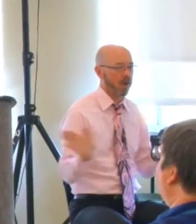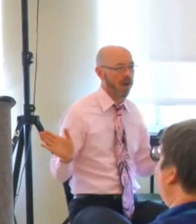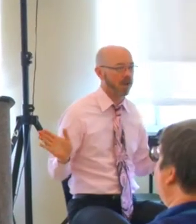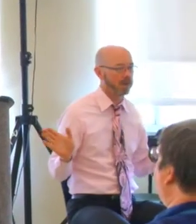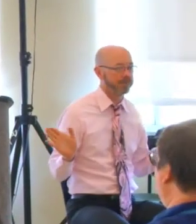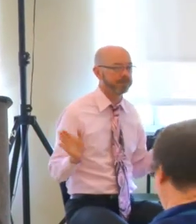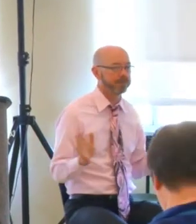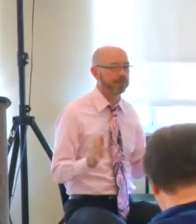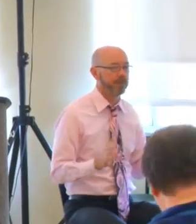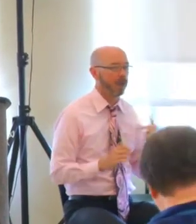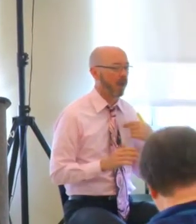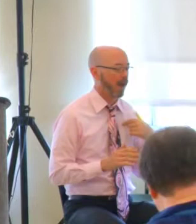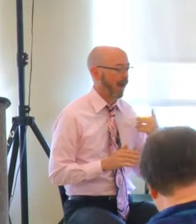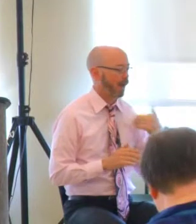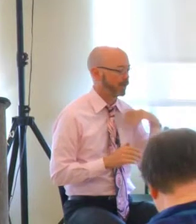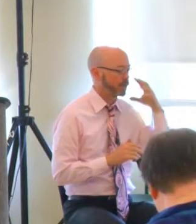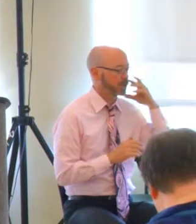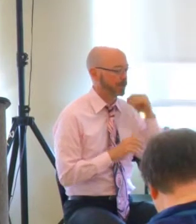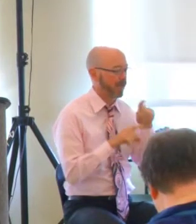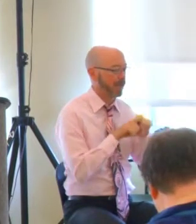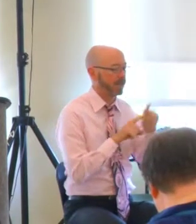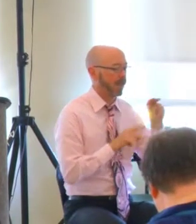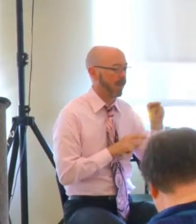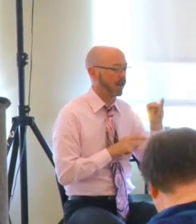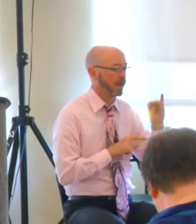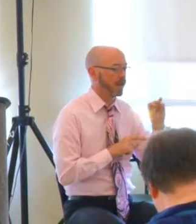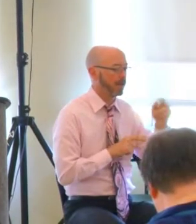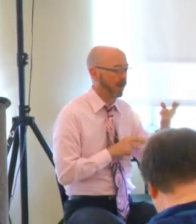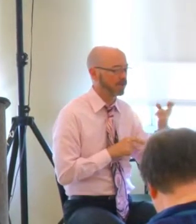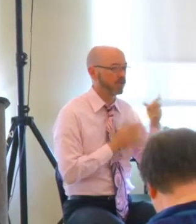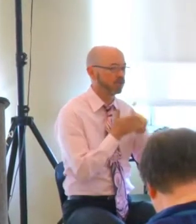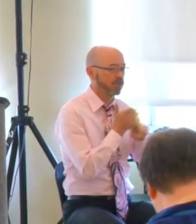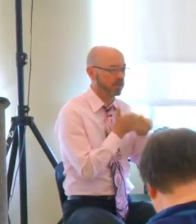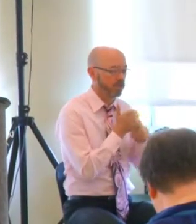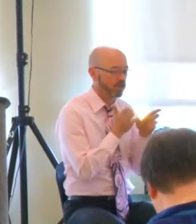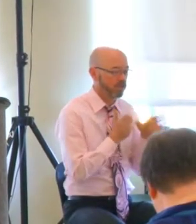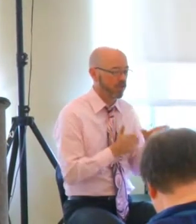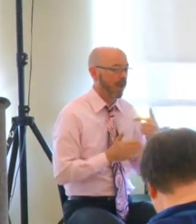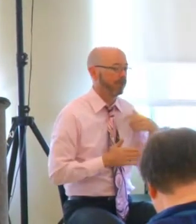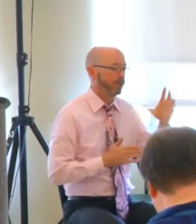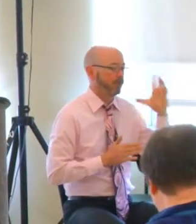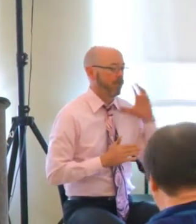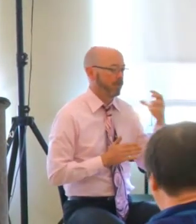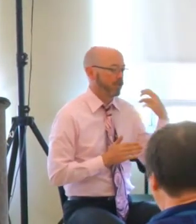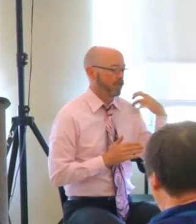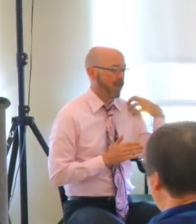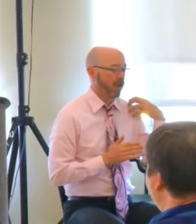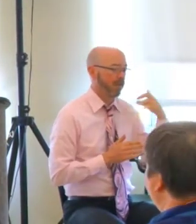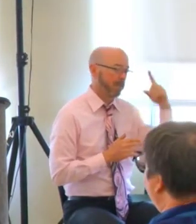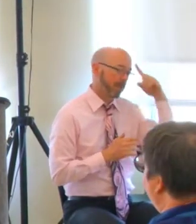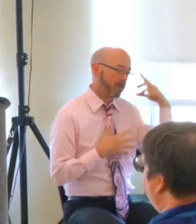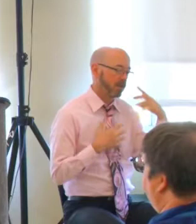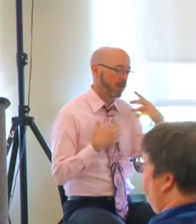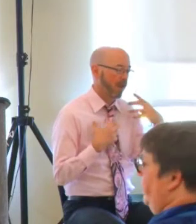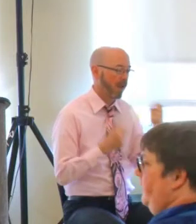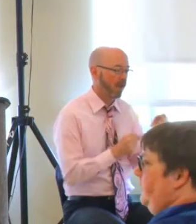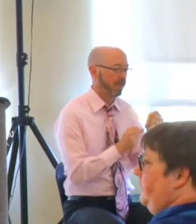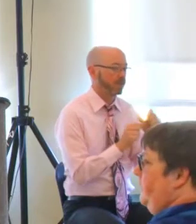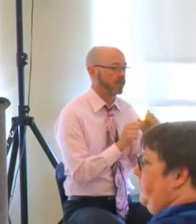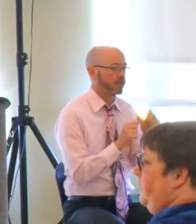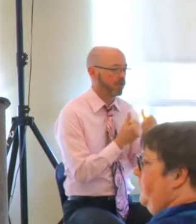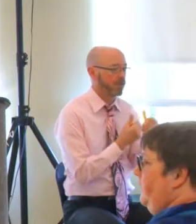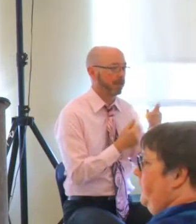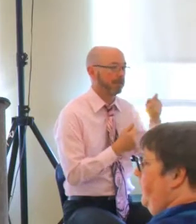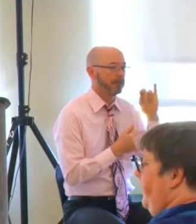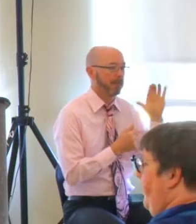experience as a NIMH researcher. I'm former chair of the mental health section of the American Public Health Association.